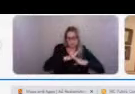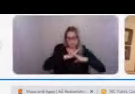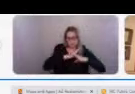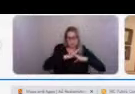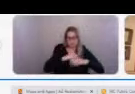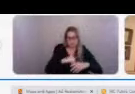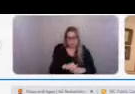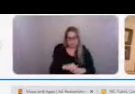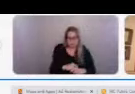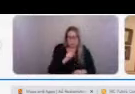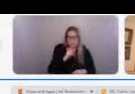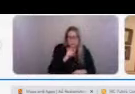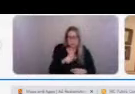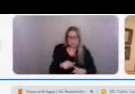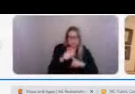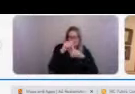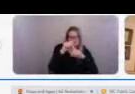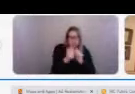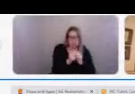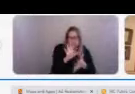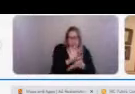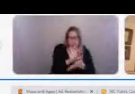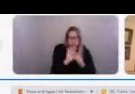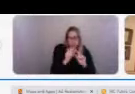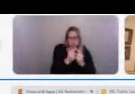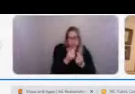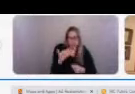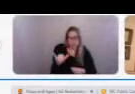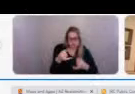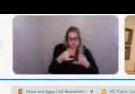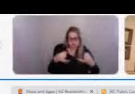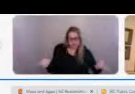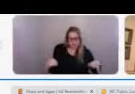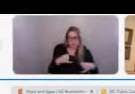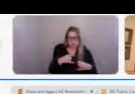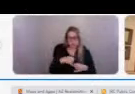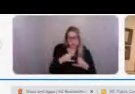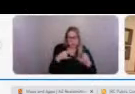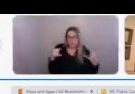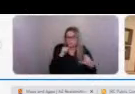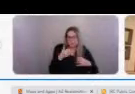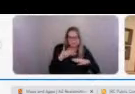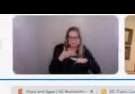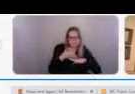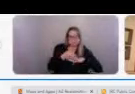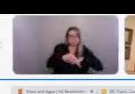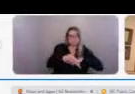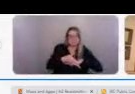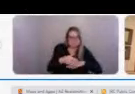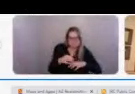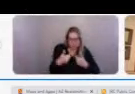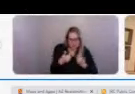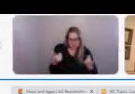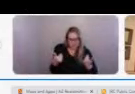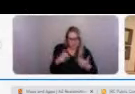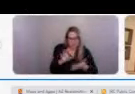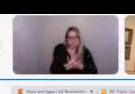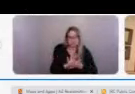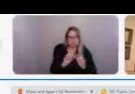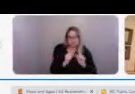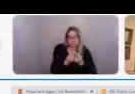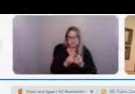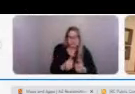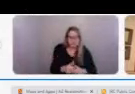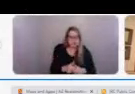and especially with the school districts that the lines don't cross in uh and divide any school districts